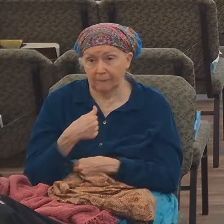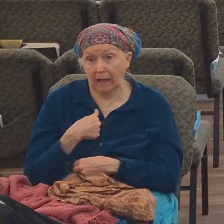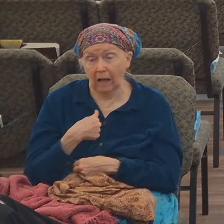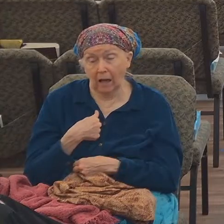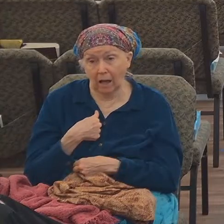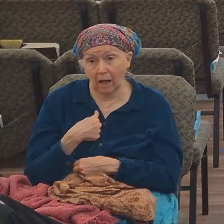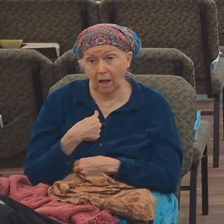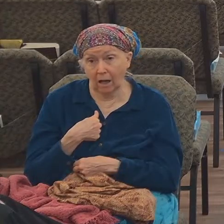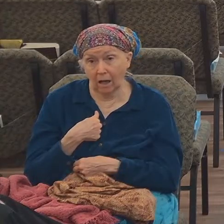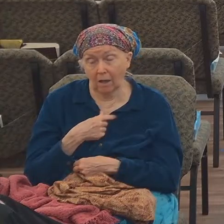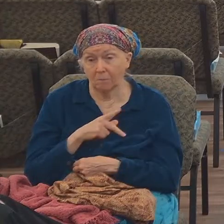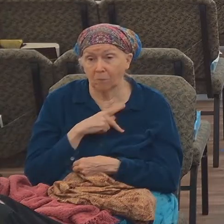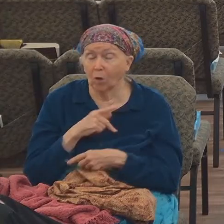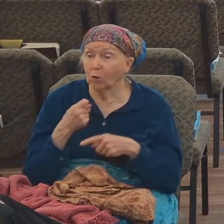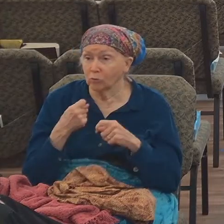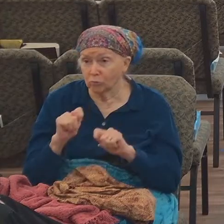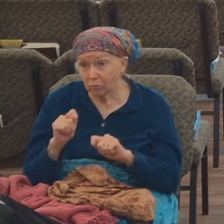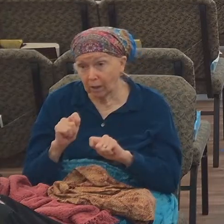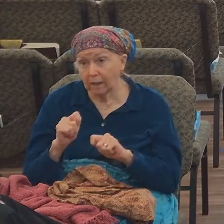Paul, in fact, tried again and again,